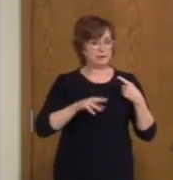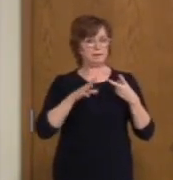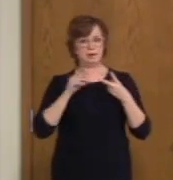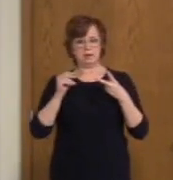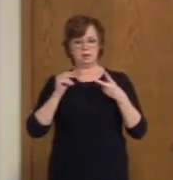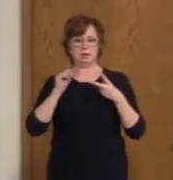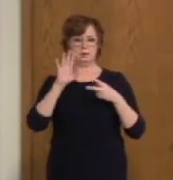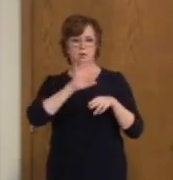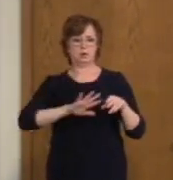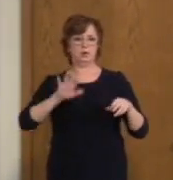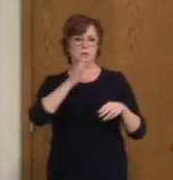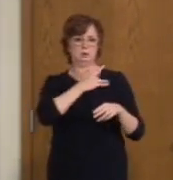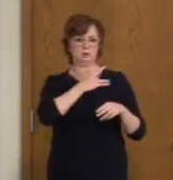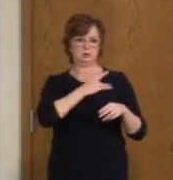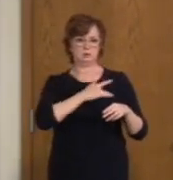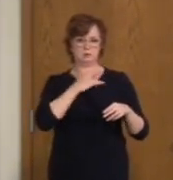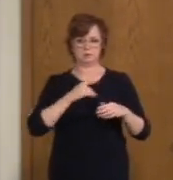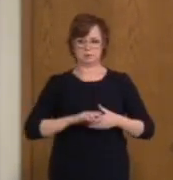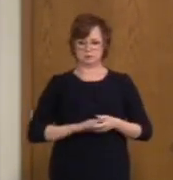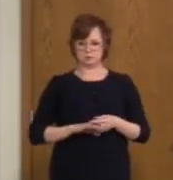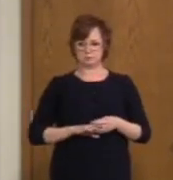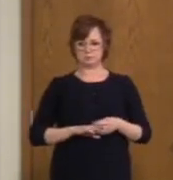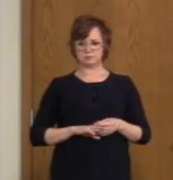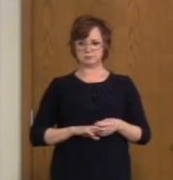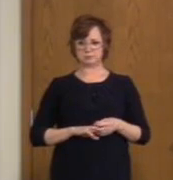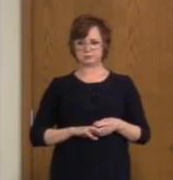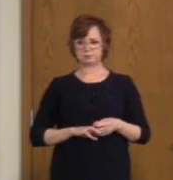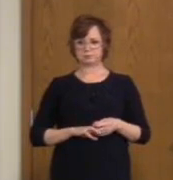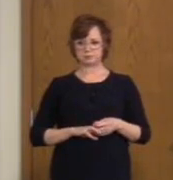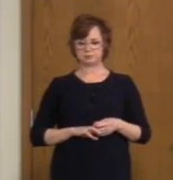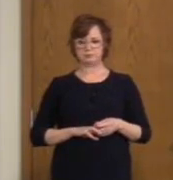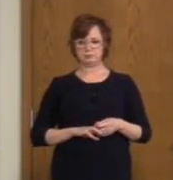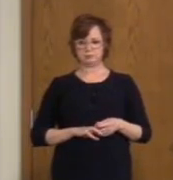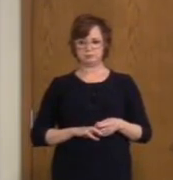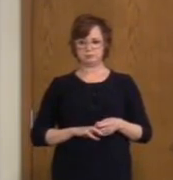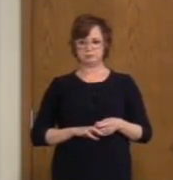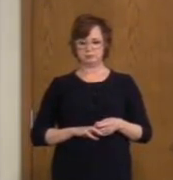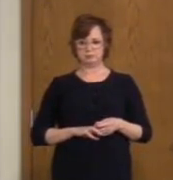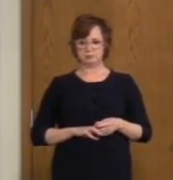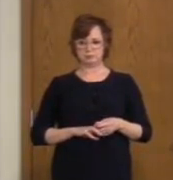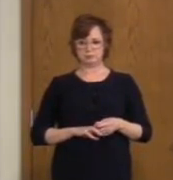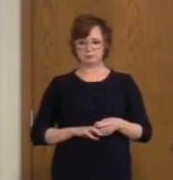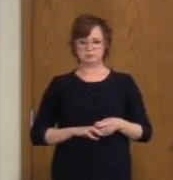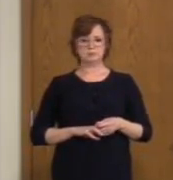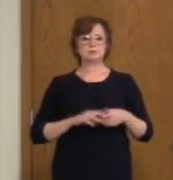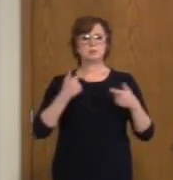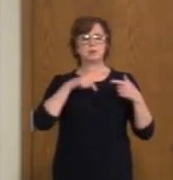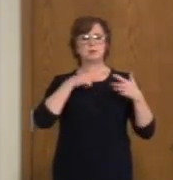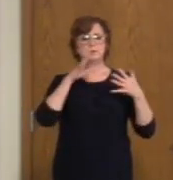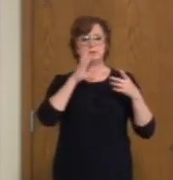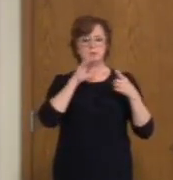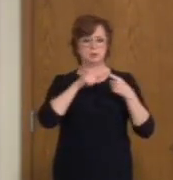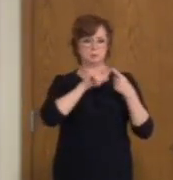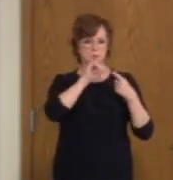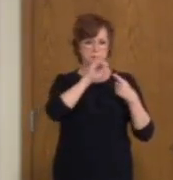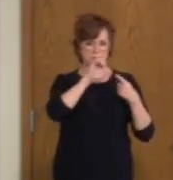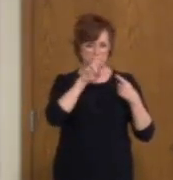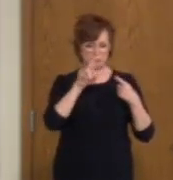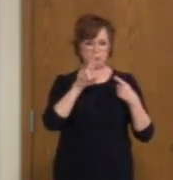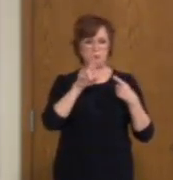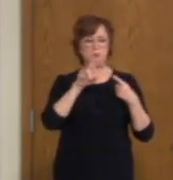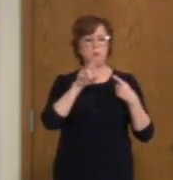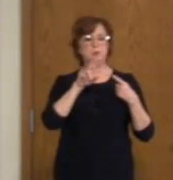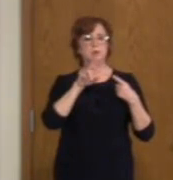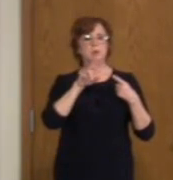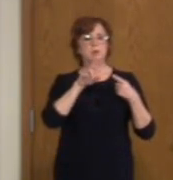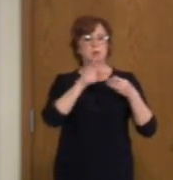have in our provincial healthcare system? Yeah. So we've talked lots about ICU capacity across the province in the last